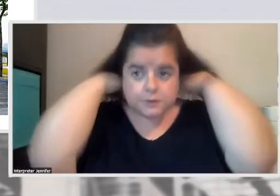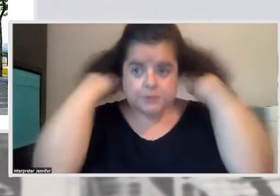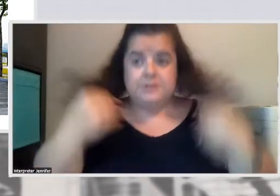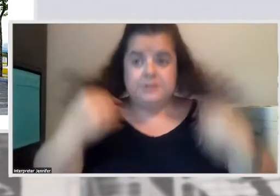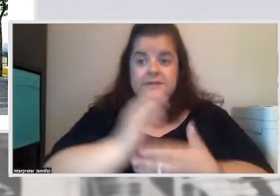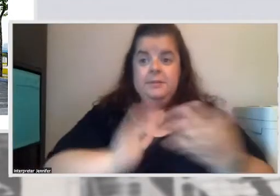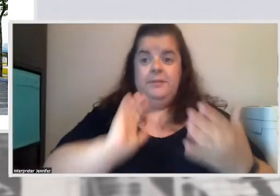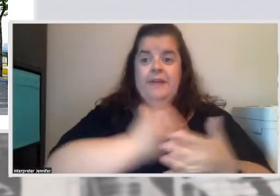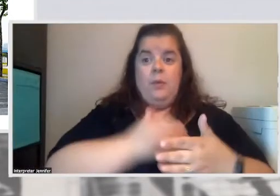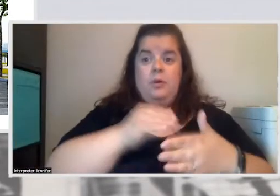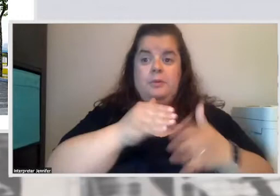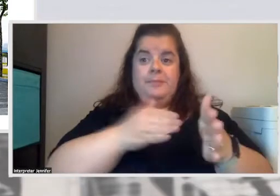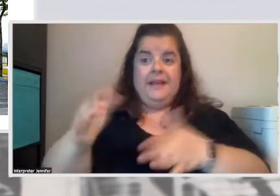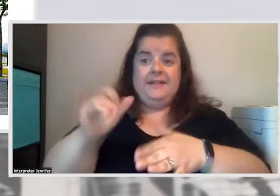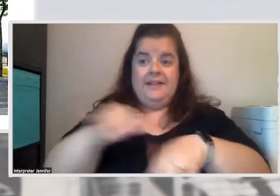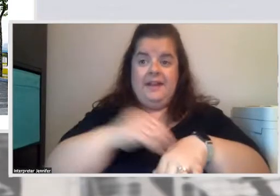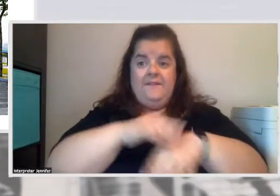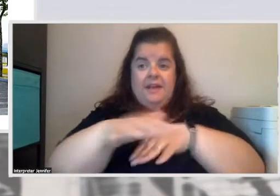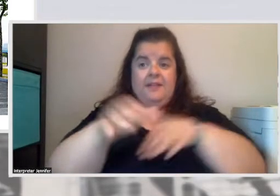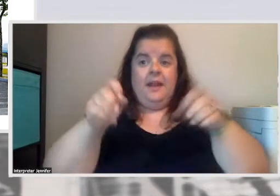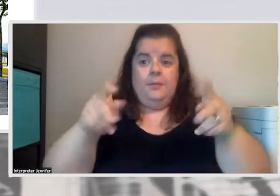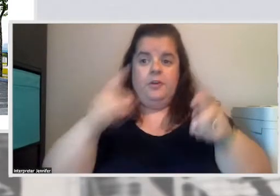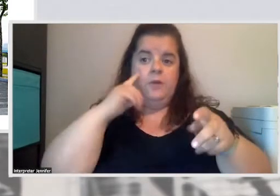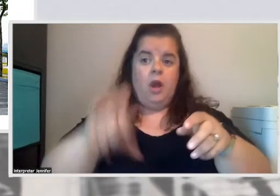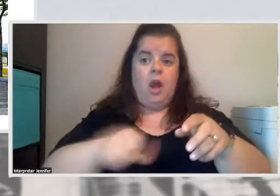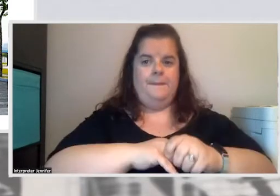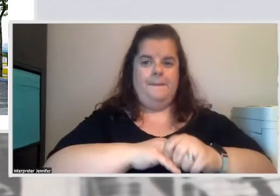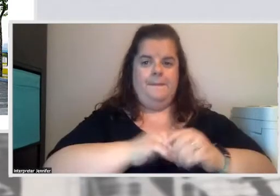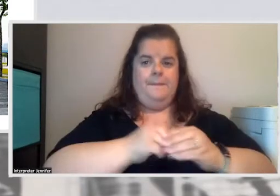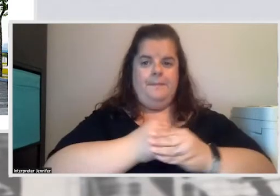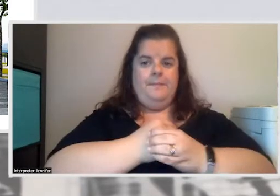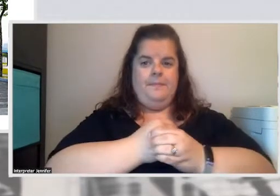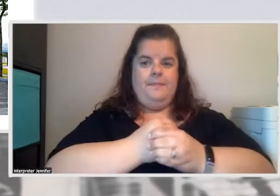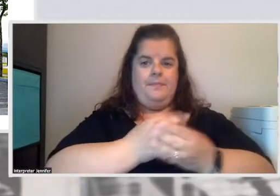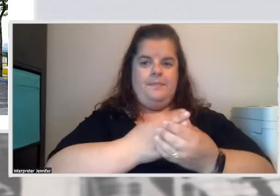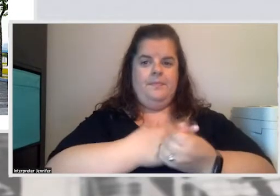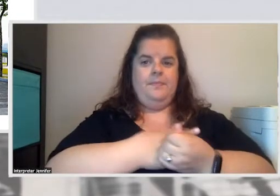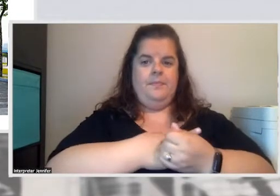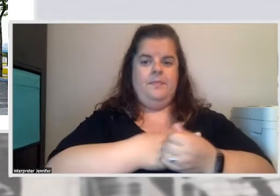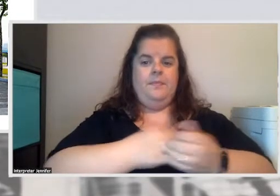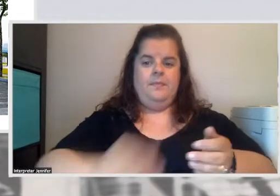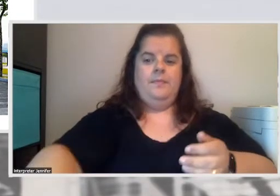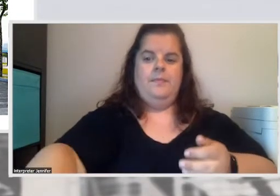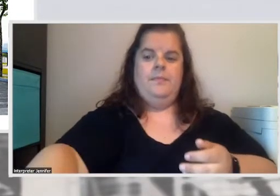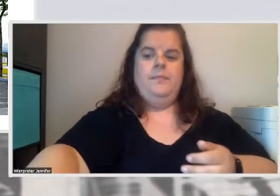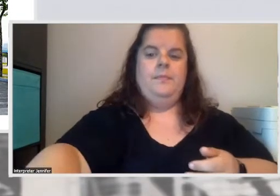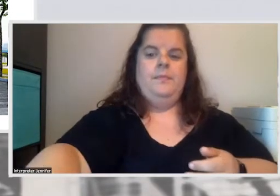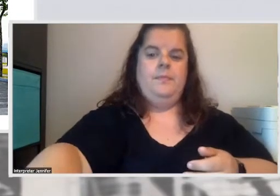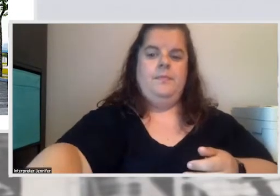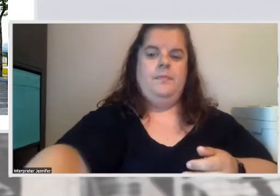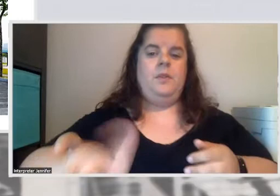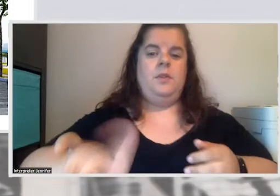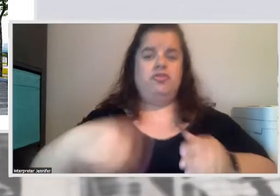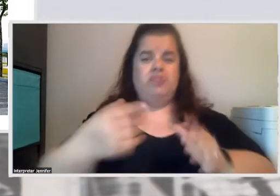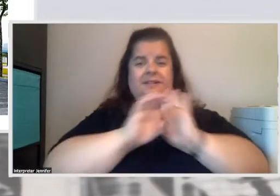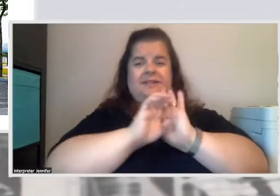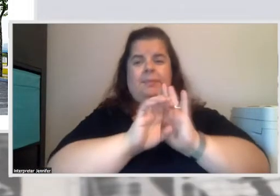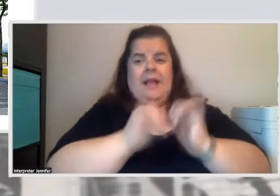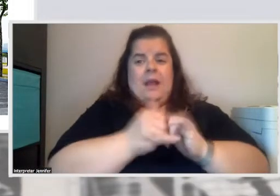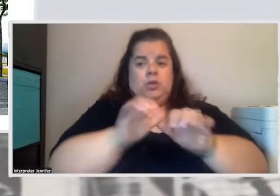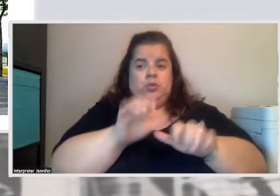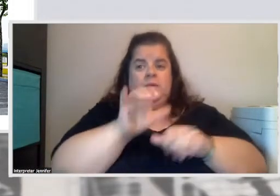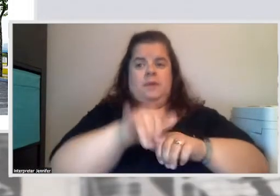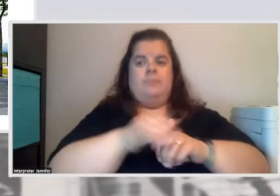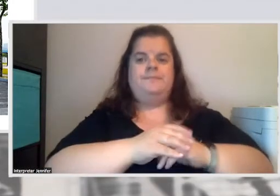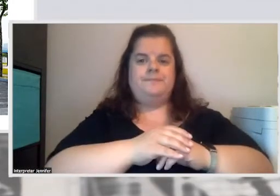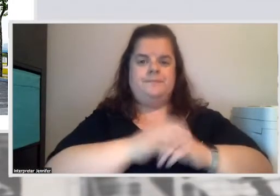opportunity for other agencies to receive capital budget. So, just an example of the way in which that's done. The